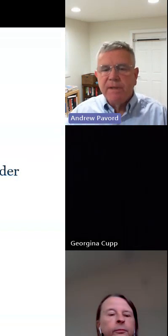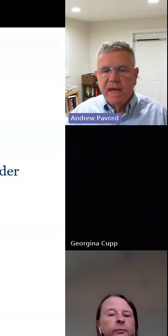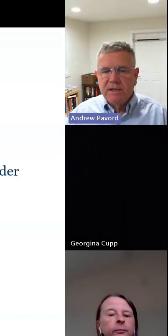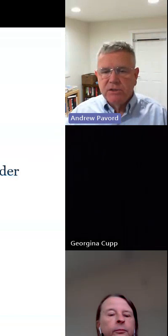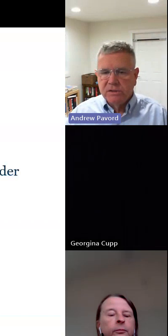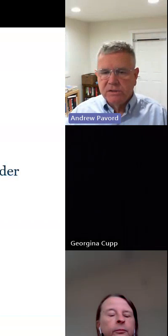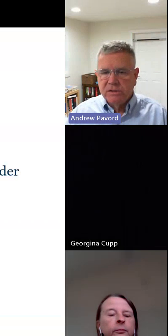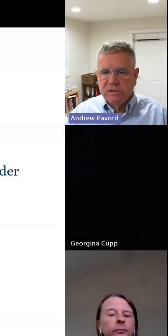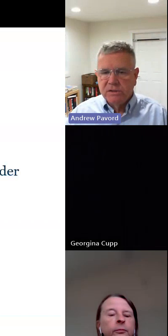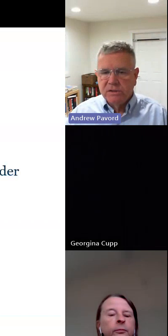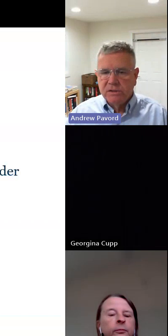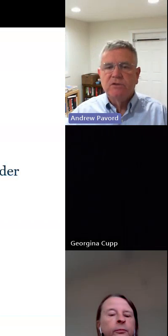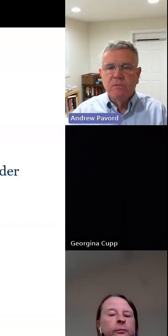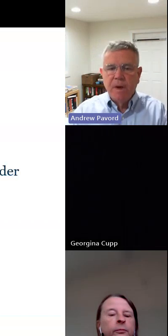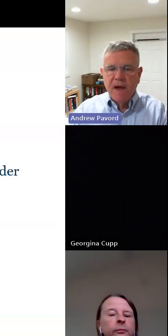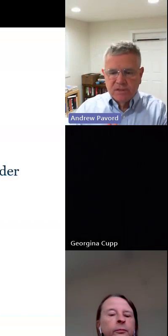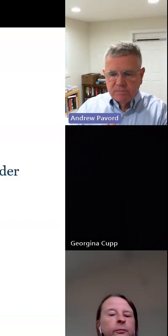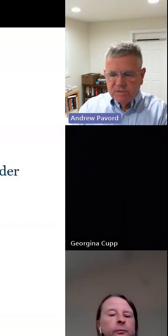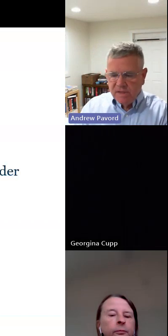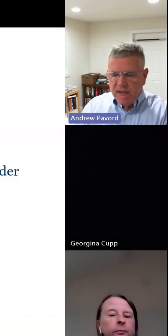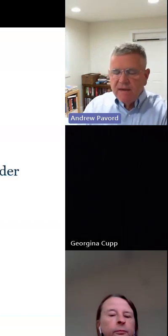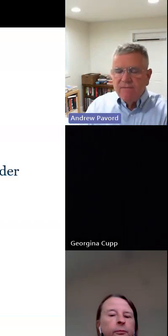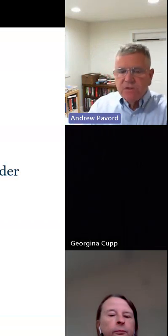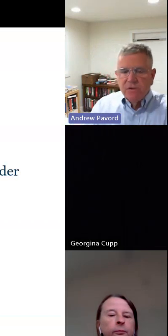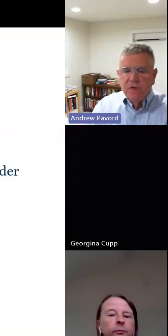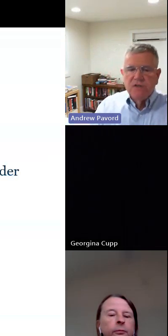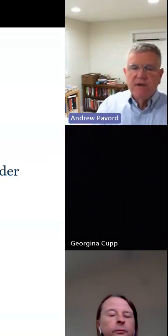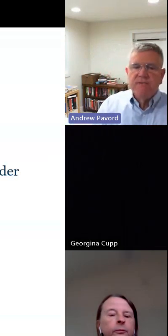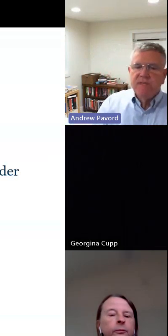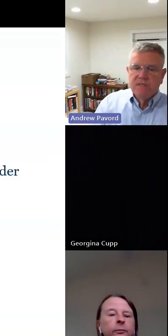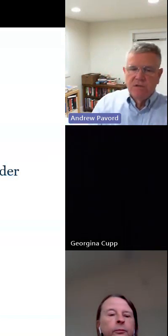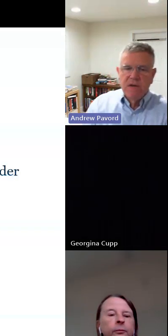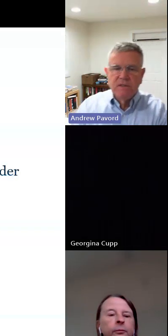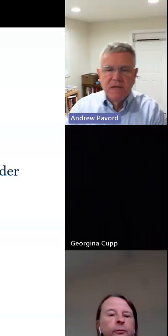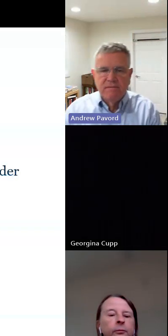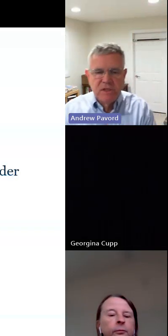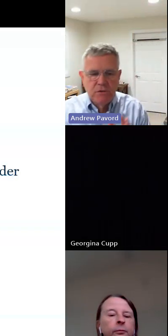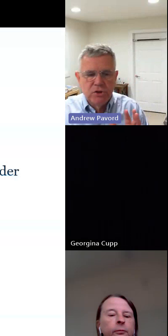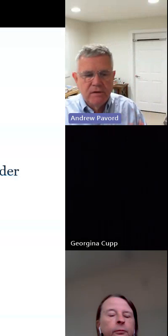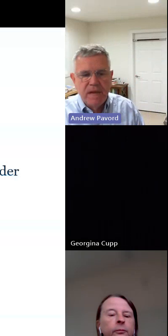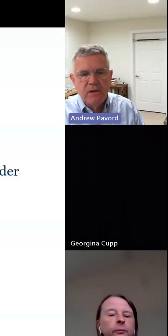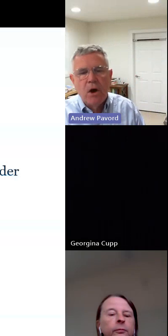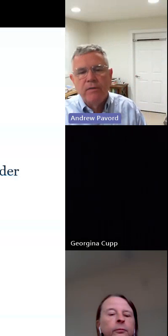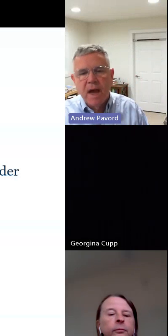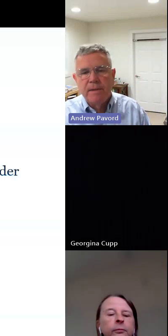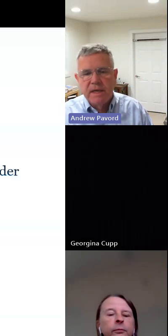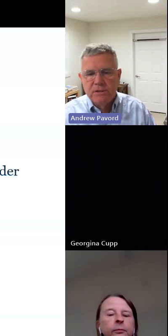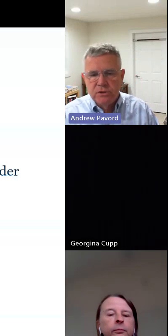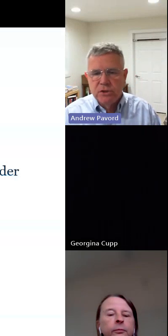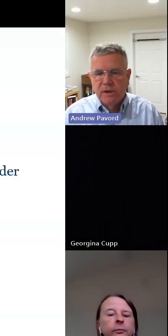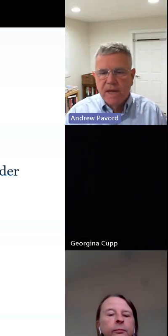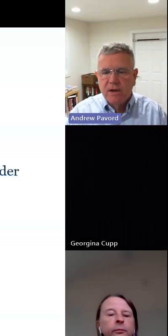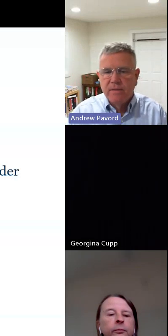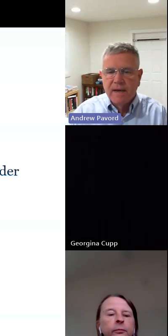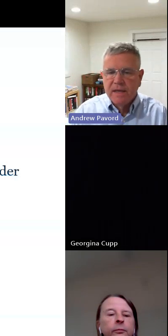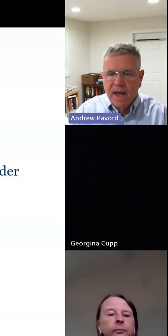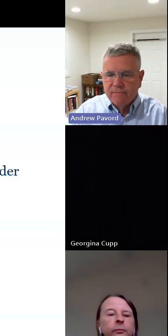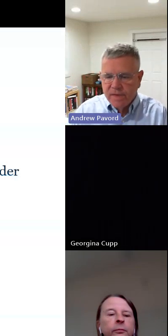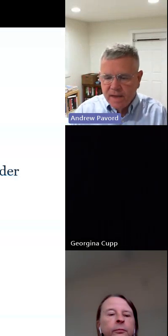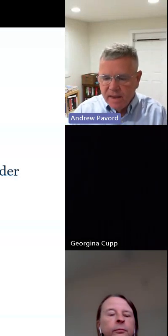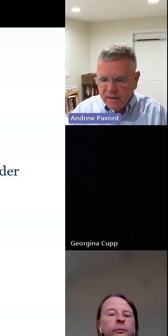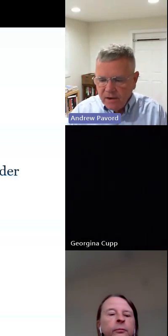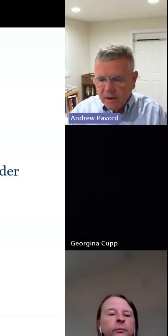make obligations, right? So by the end of fiscal year 2017, you should have made all the obligations you're going to make